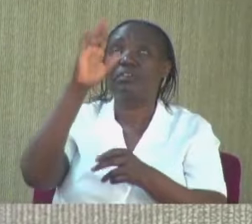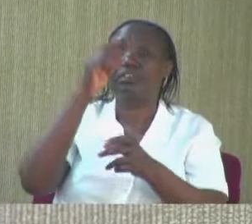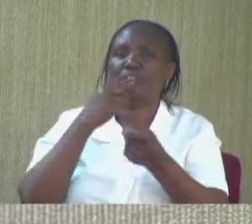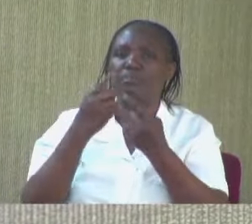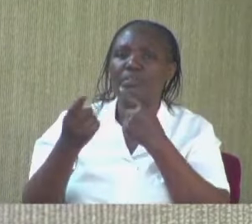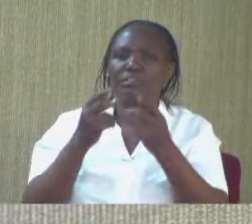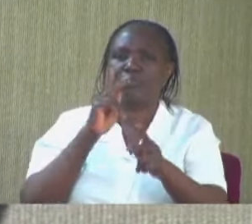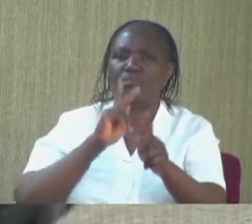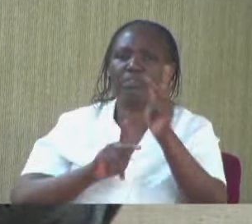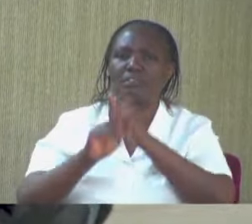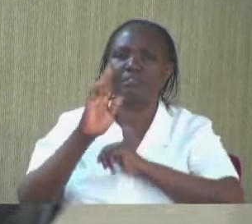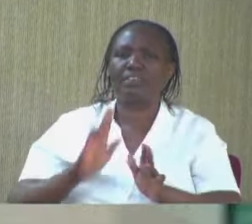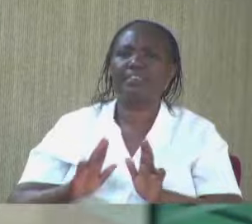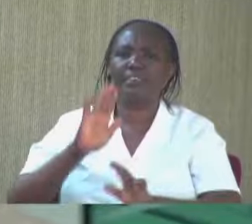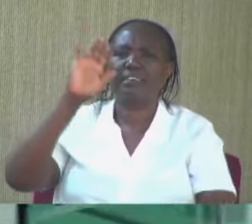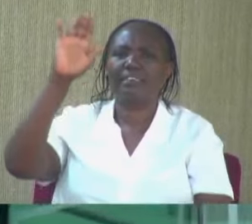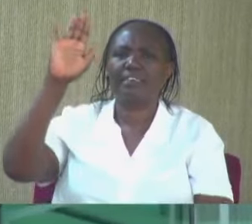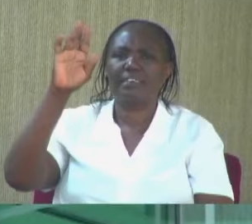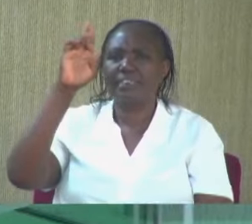his prophets,